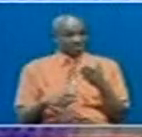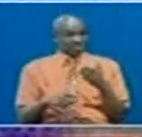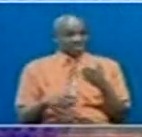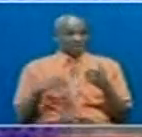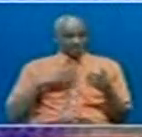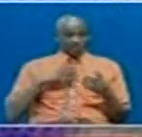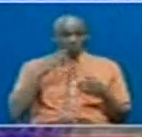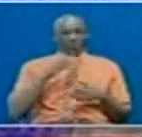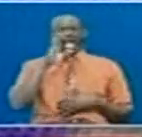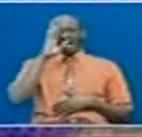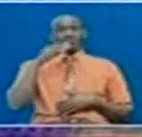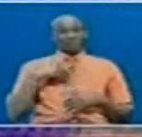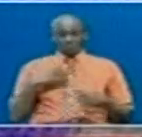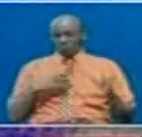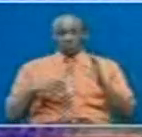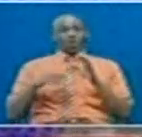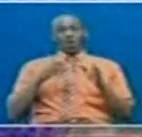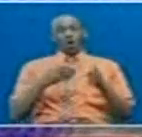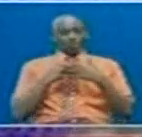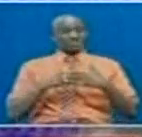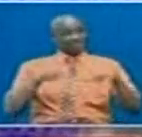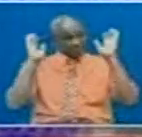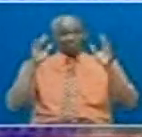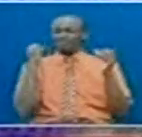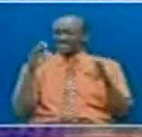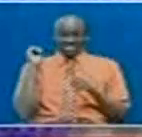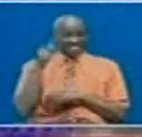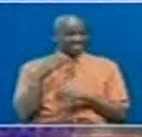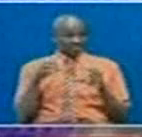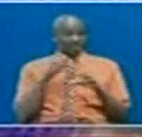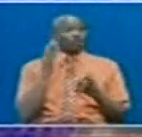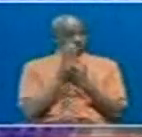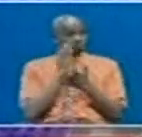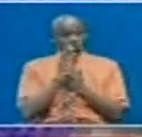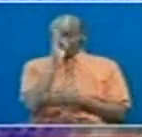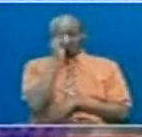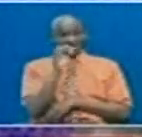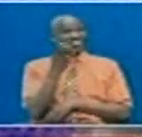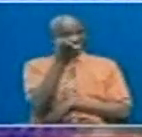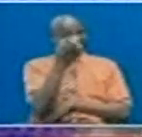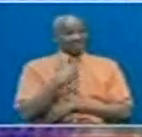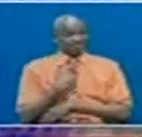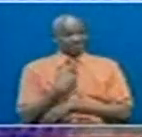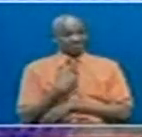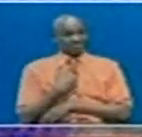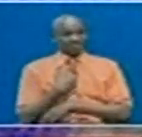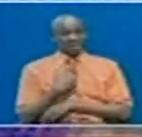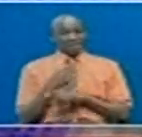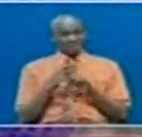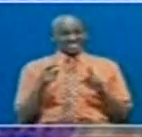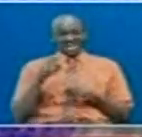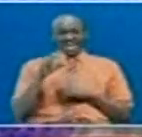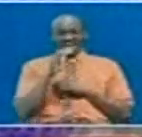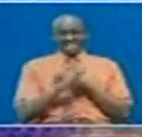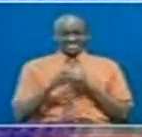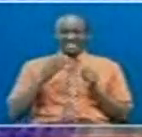of people who are having a hard time. There are many Kenyans having a hard time. There's no doubt about that. But our country